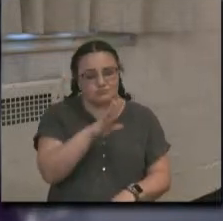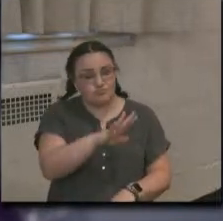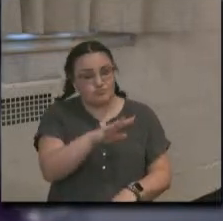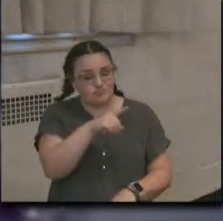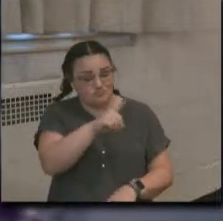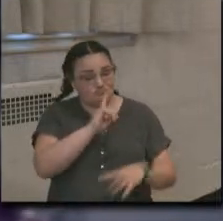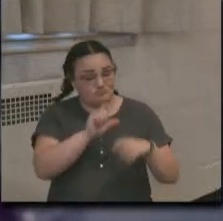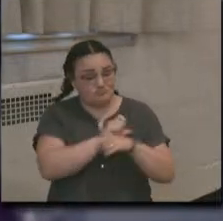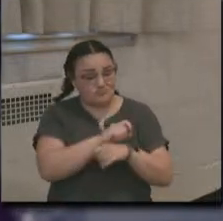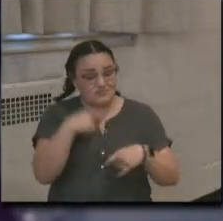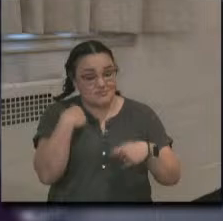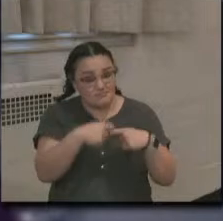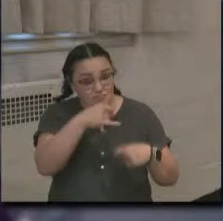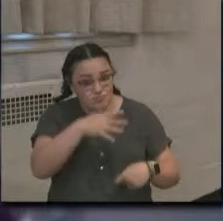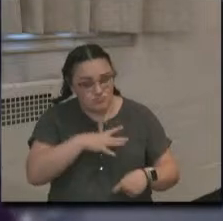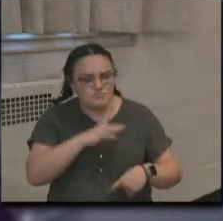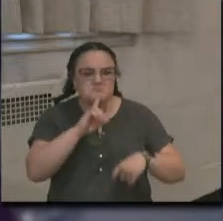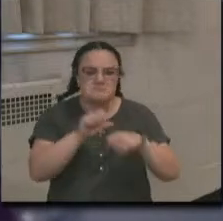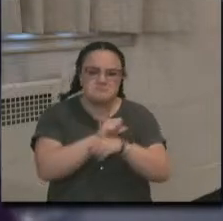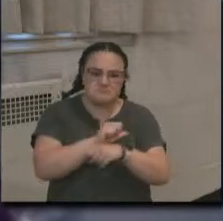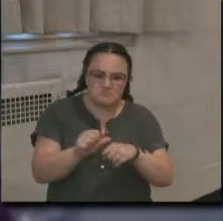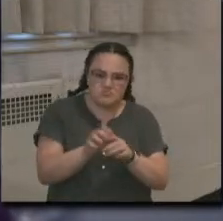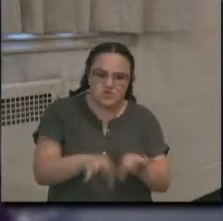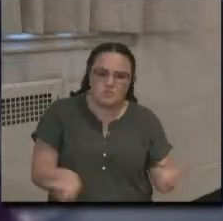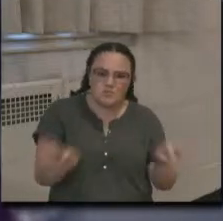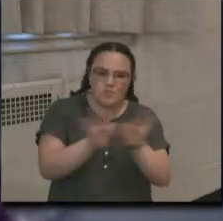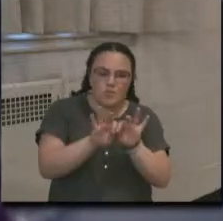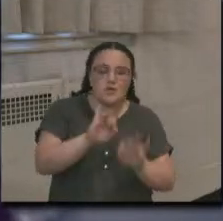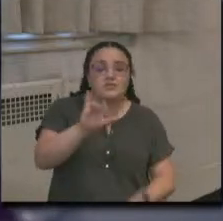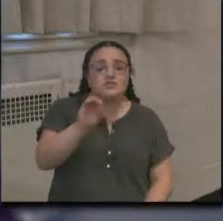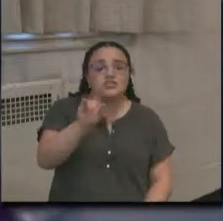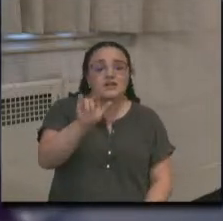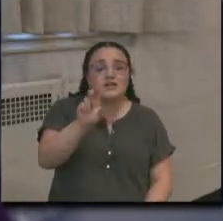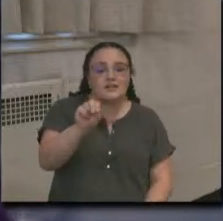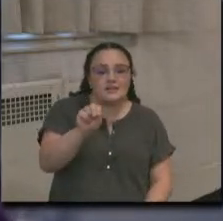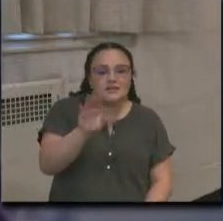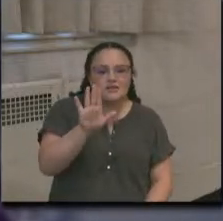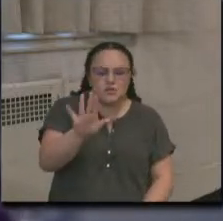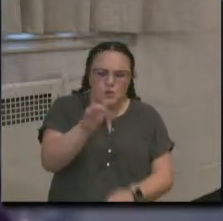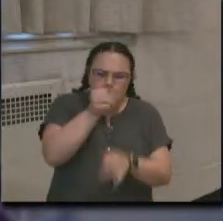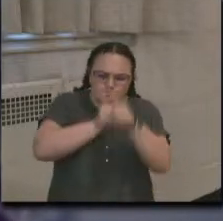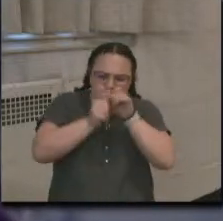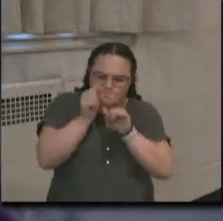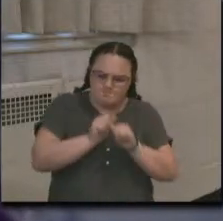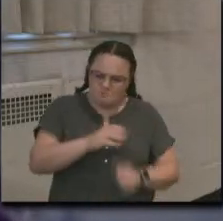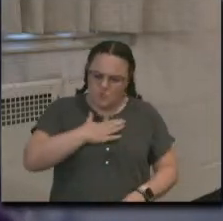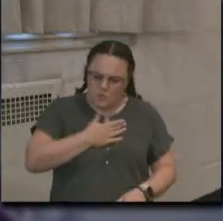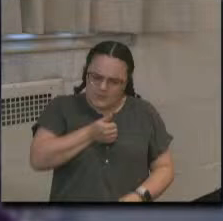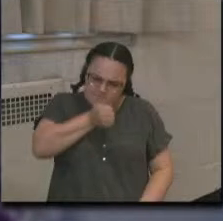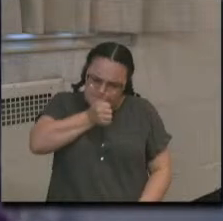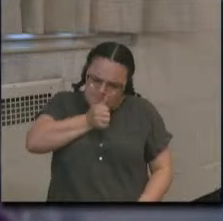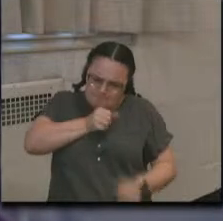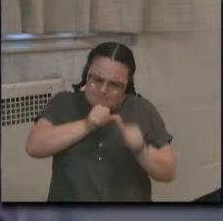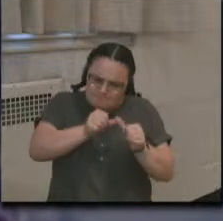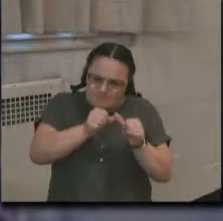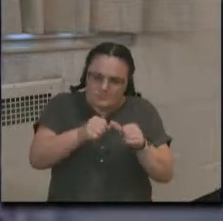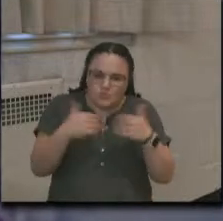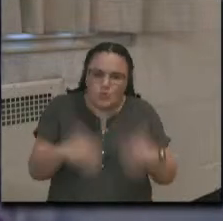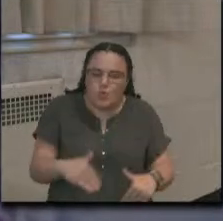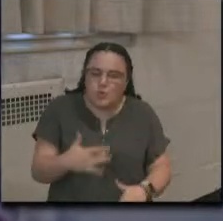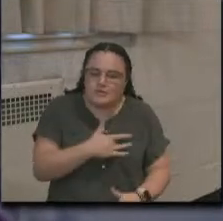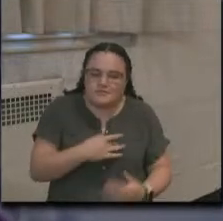matters. Jocelyn, your tenacity has been a source of inspiration. Thank you, Judy, for your leadership during the